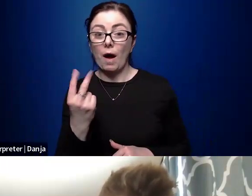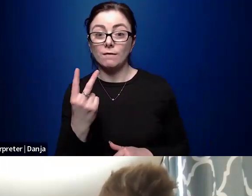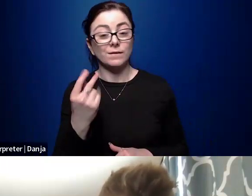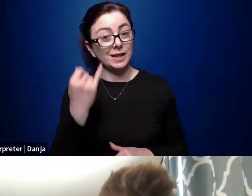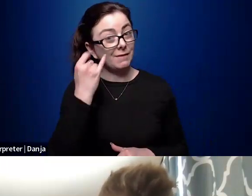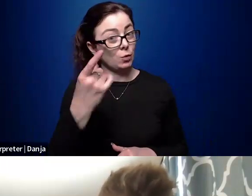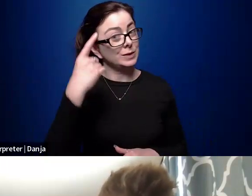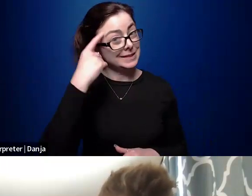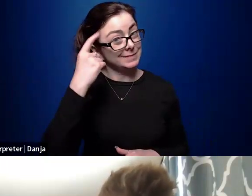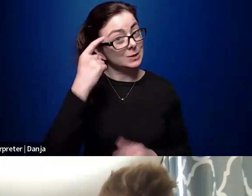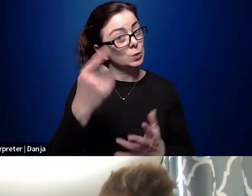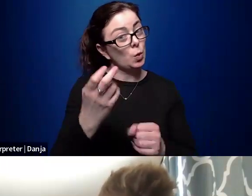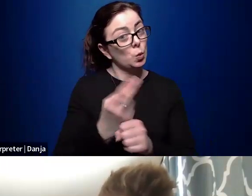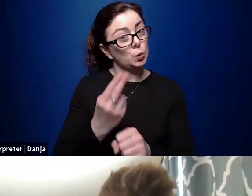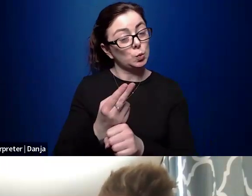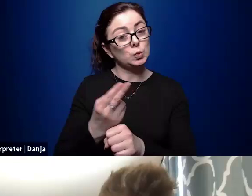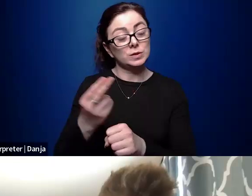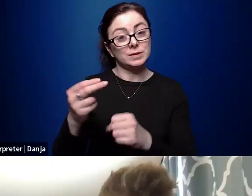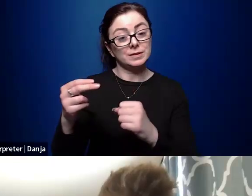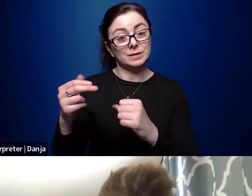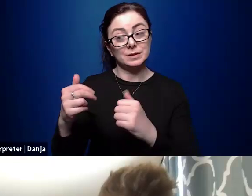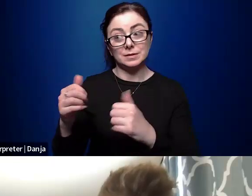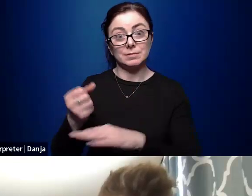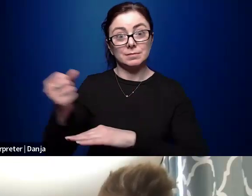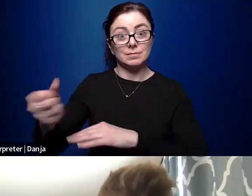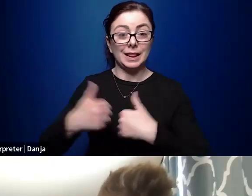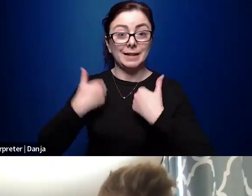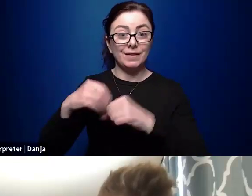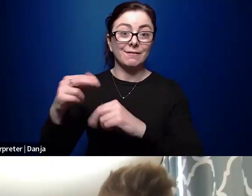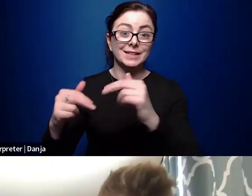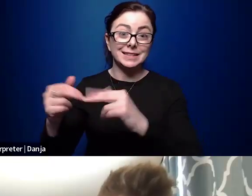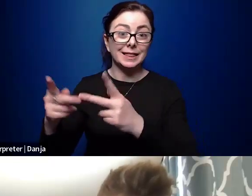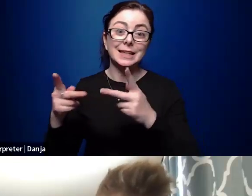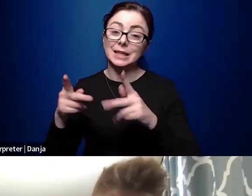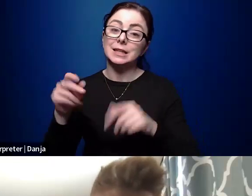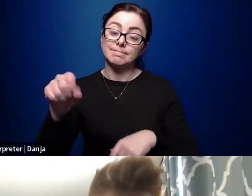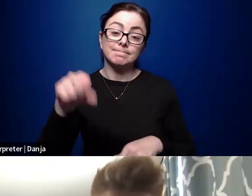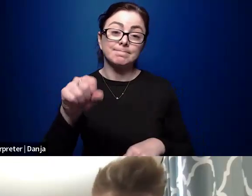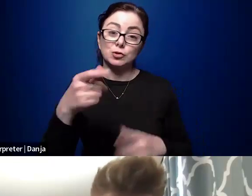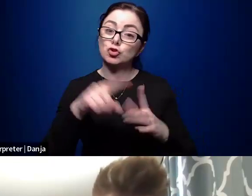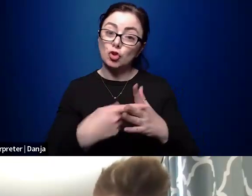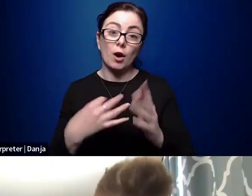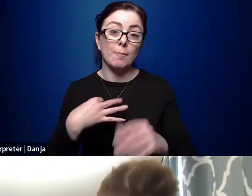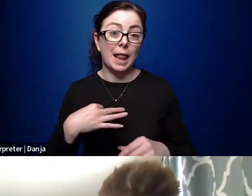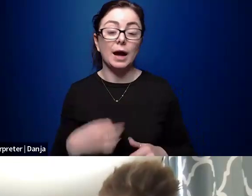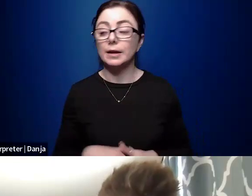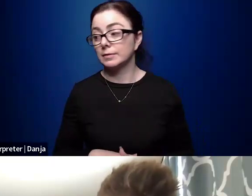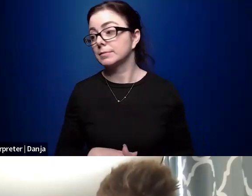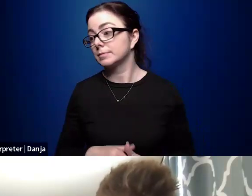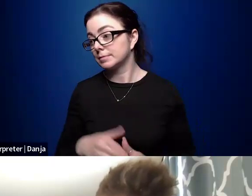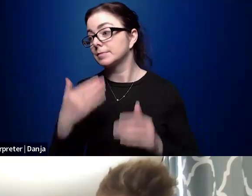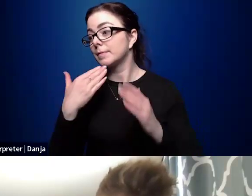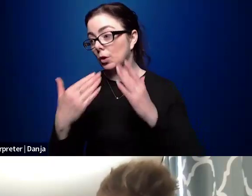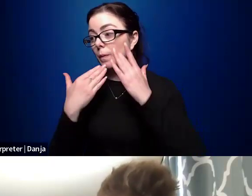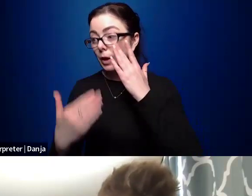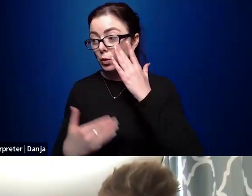you want to utilize a facility, start applying. Awesome. Thank you so Shelley. much, Shelley. Yeah,